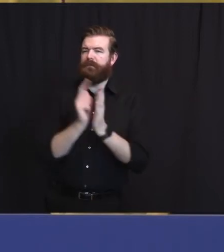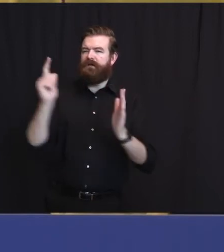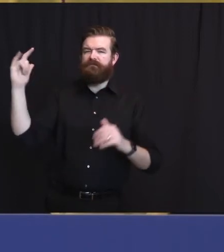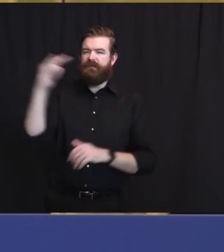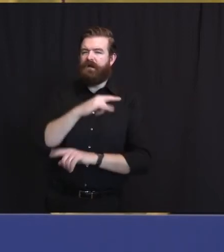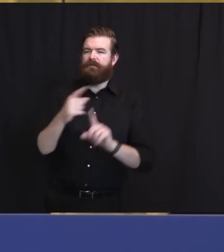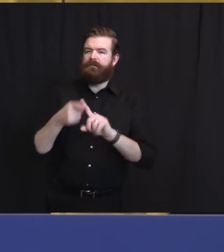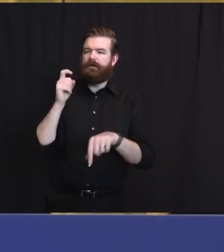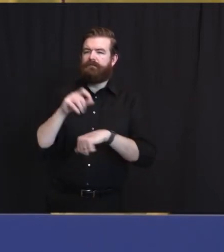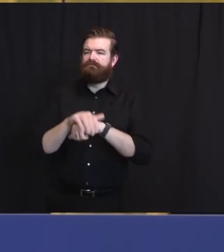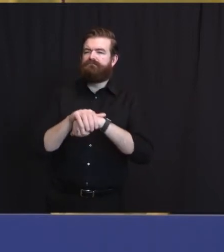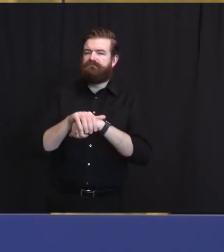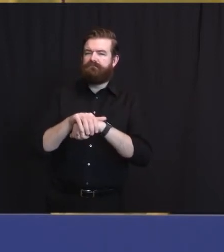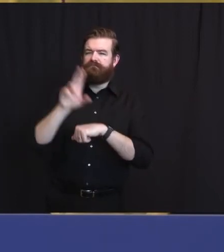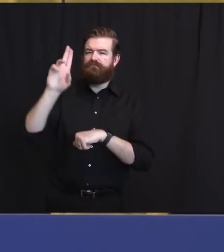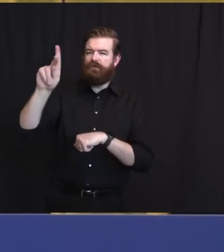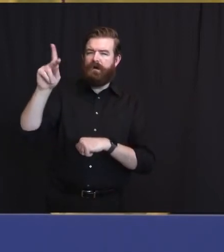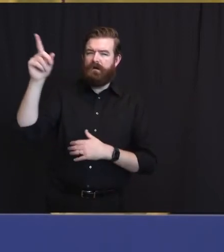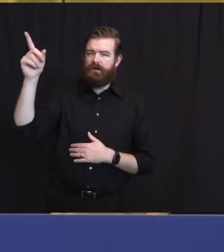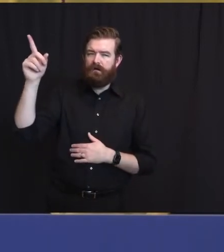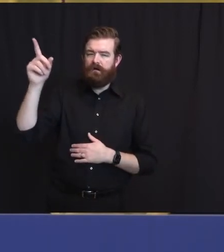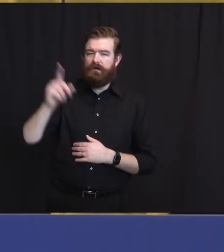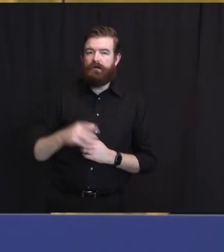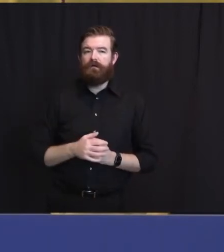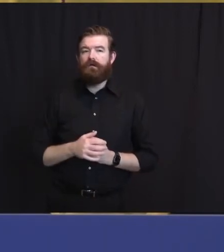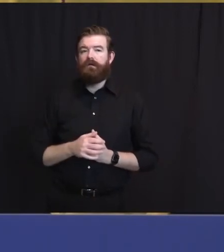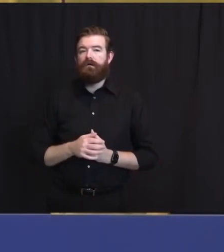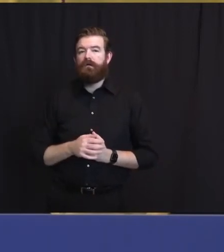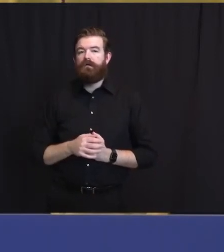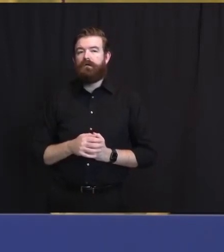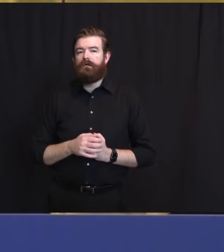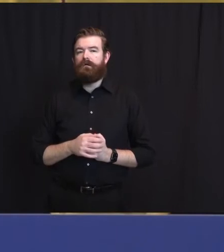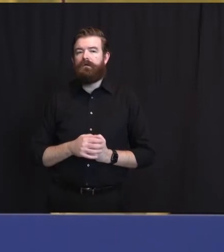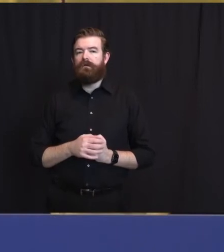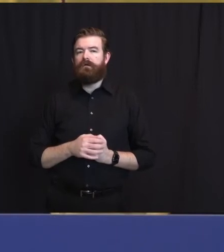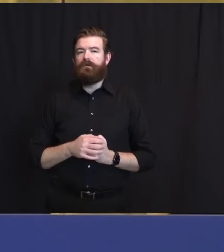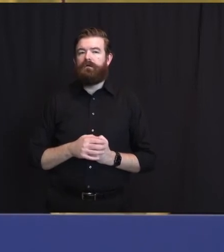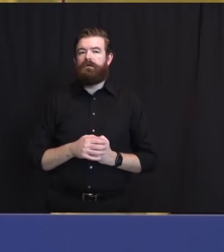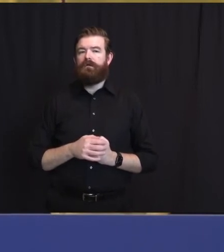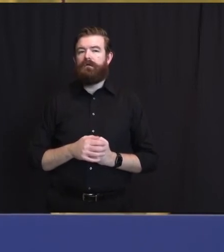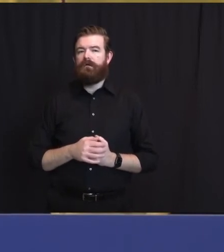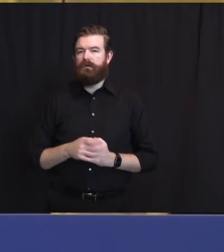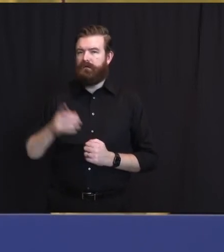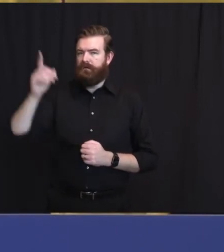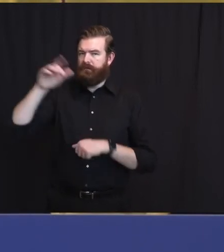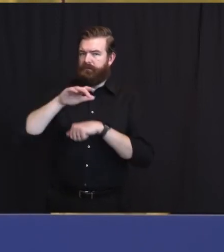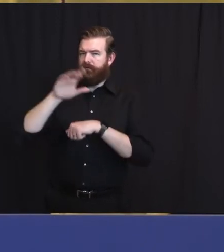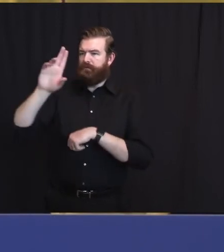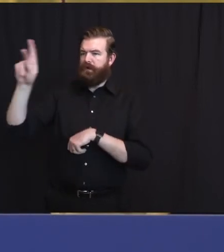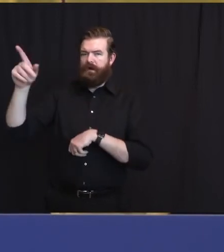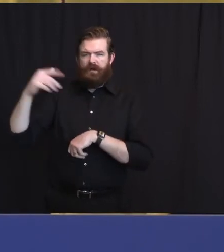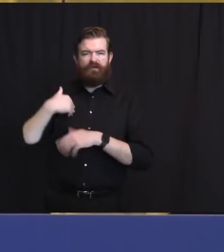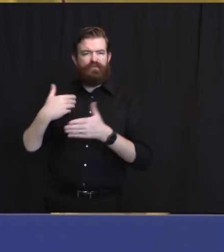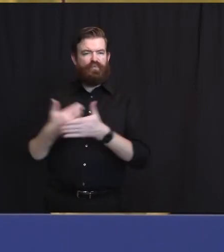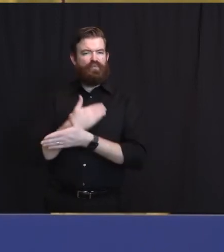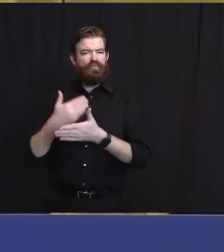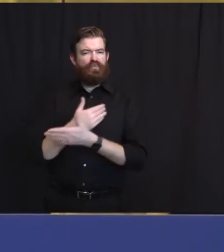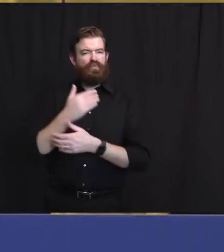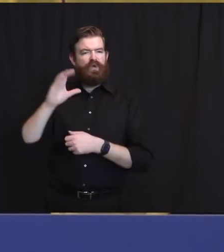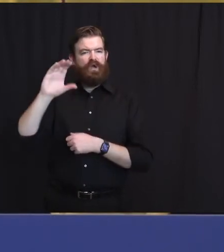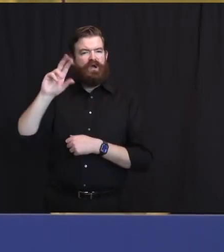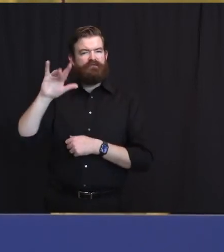hesitation on banning flights from Britain with the new strain of coronavirus? I apologize. I'm still not understanding you.